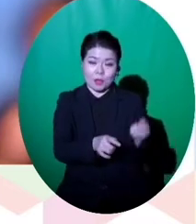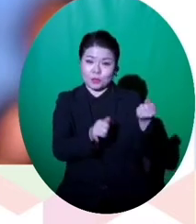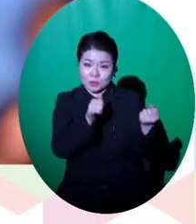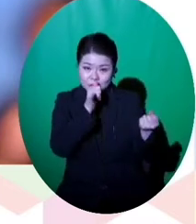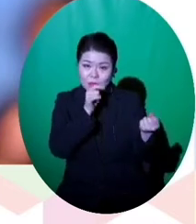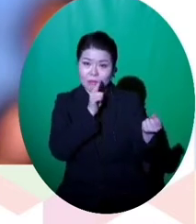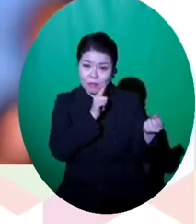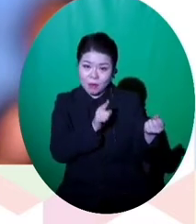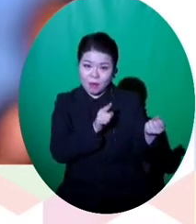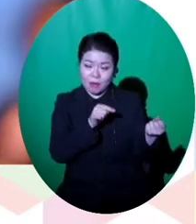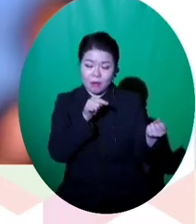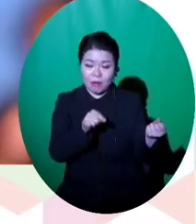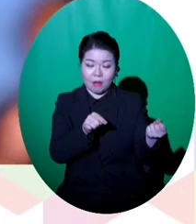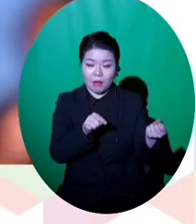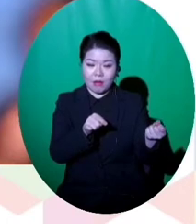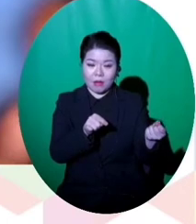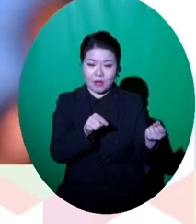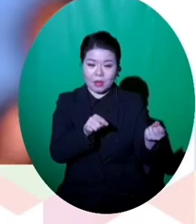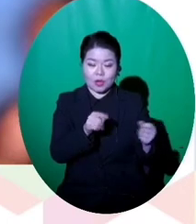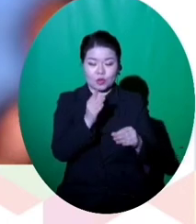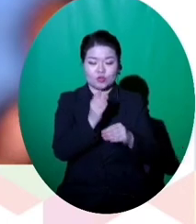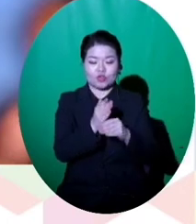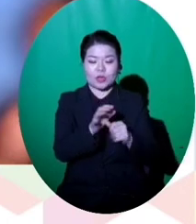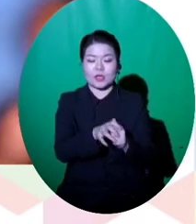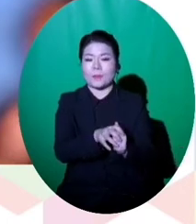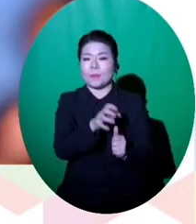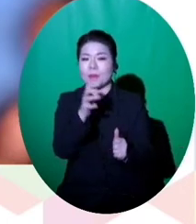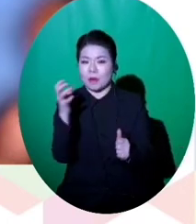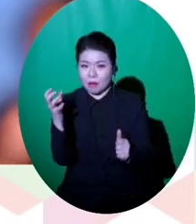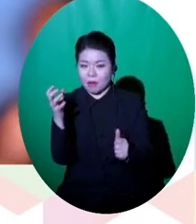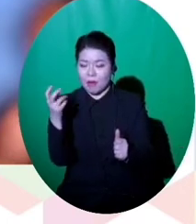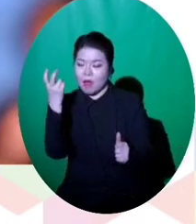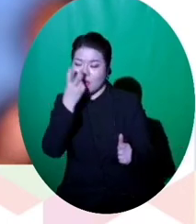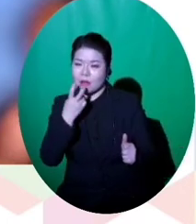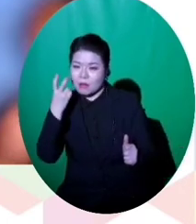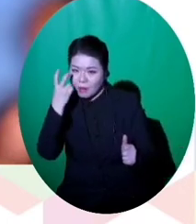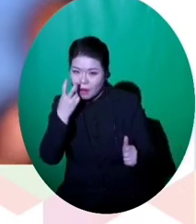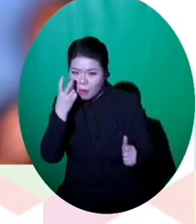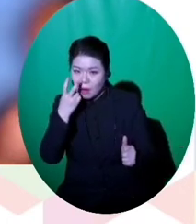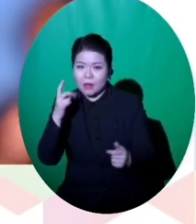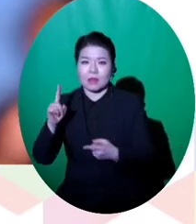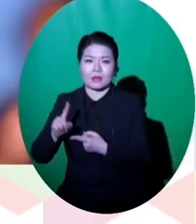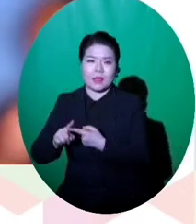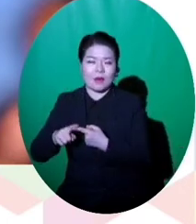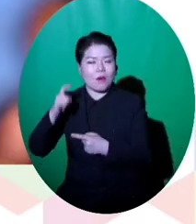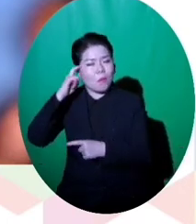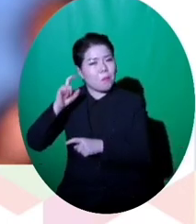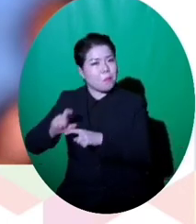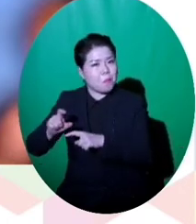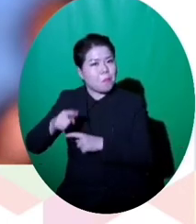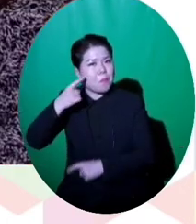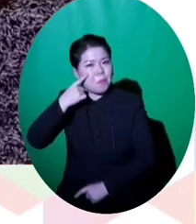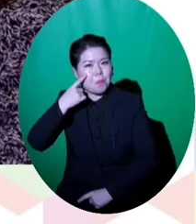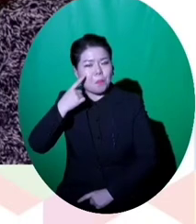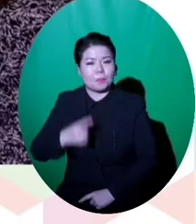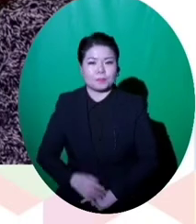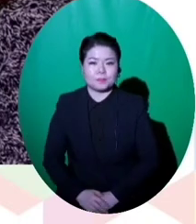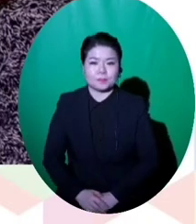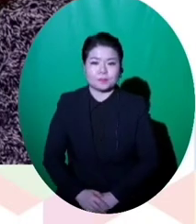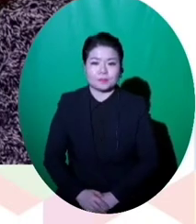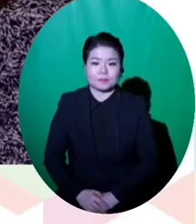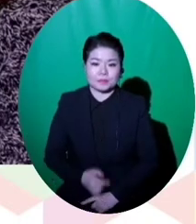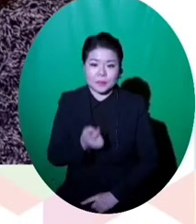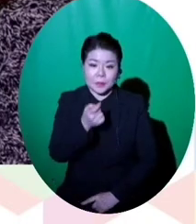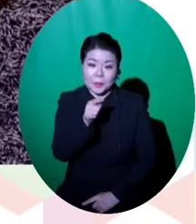care. And here is a small computer that is serving a local Wi-Fi, a peer-to-peer